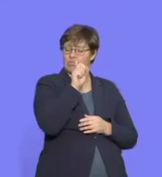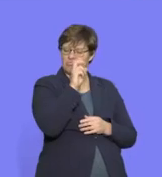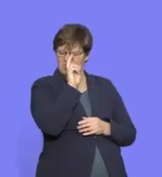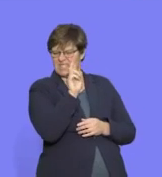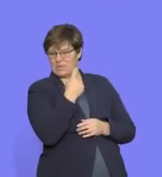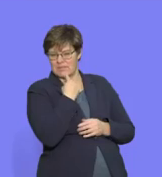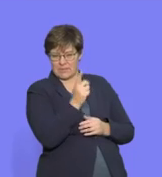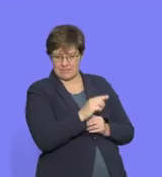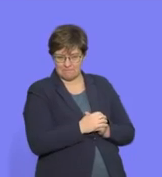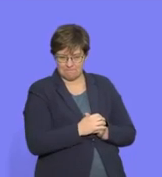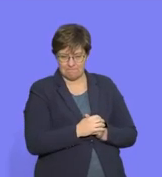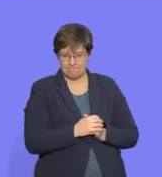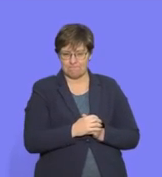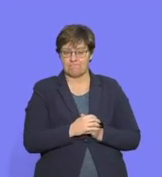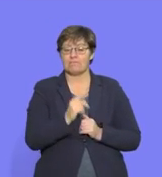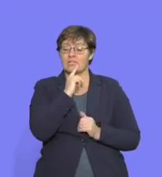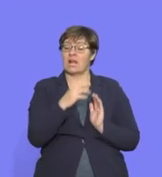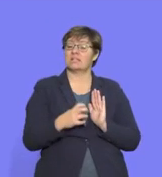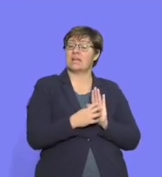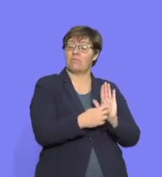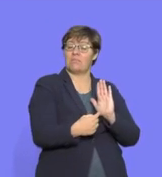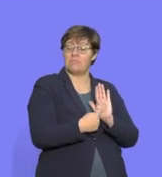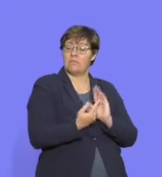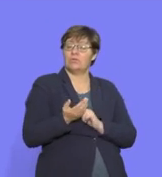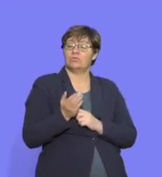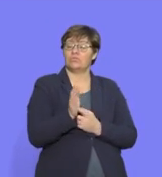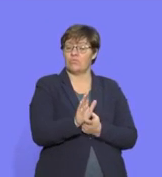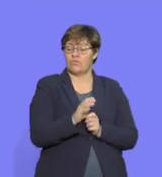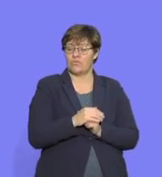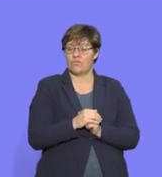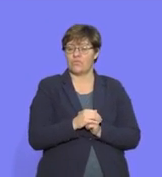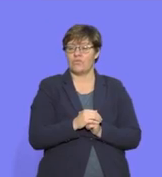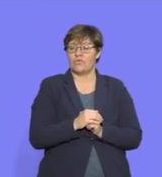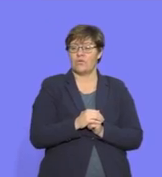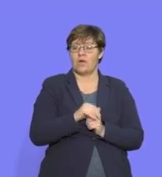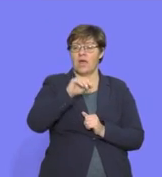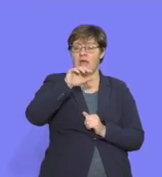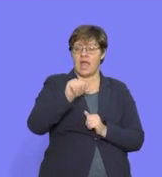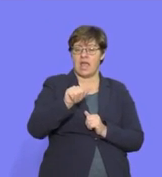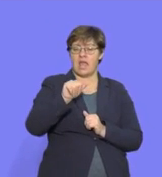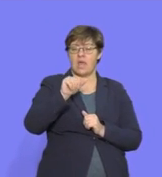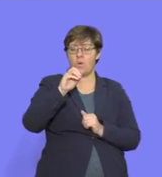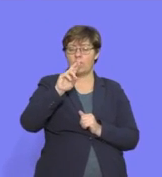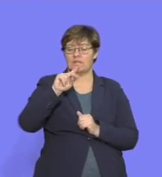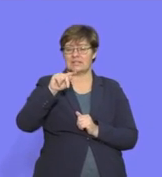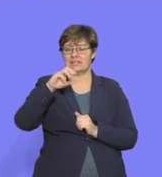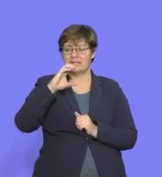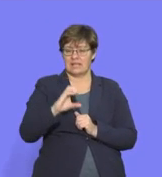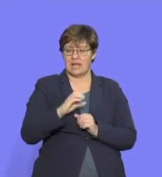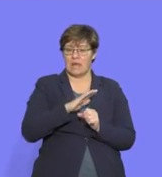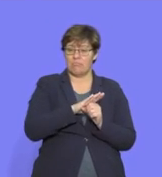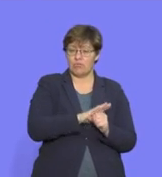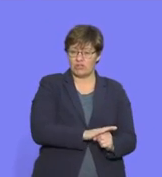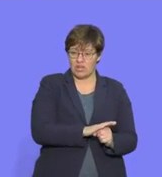it says here. It says the diagram below shows aortic pressure during the cardiac cycle.